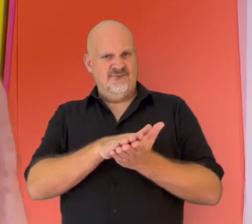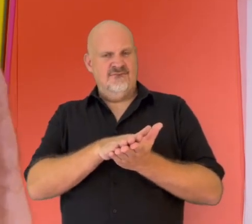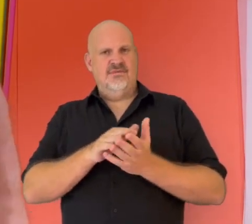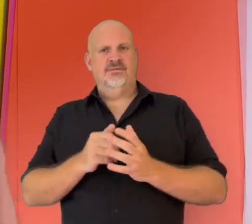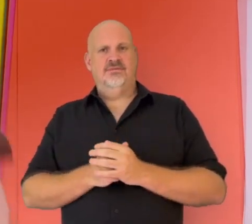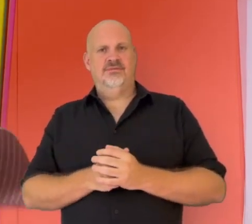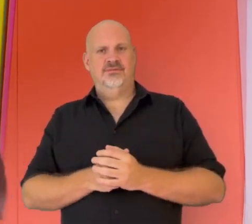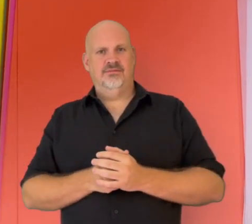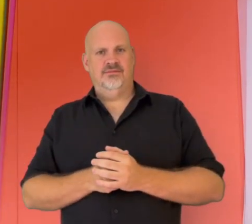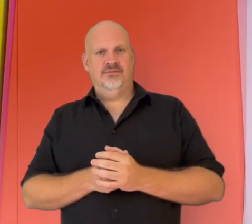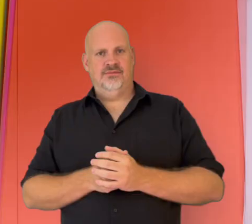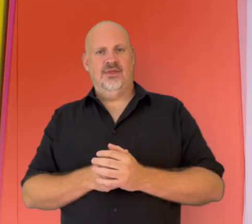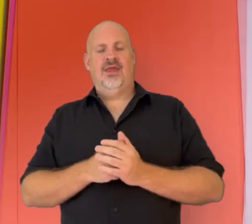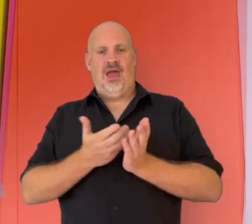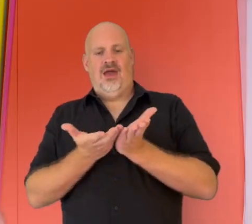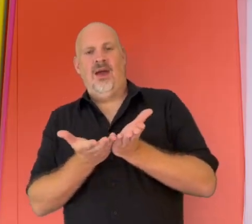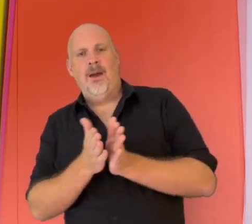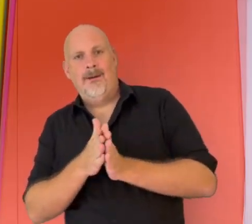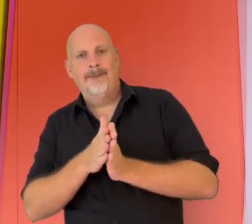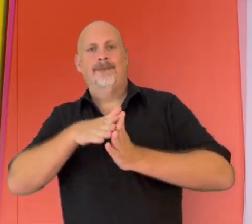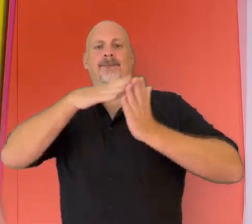and then fold it back on itself.